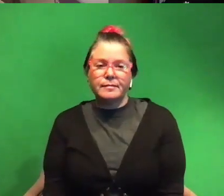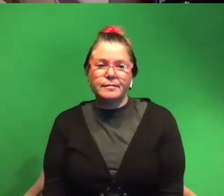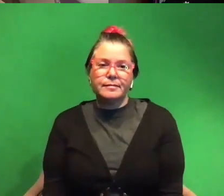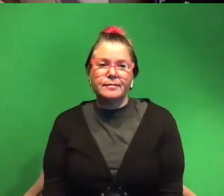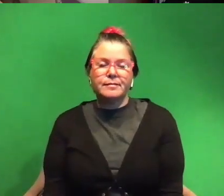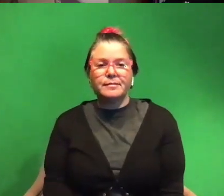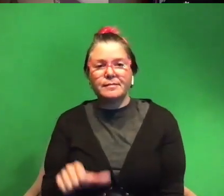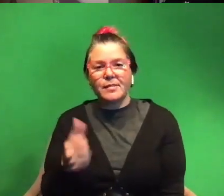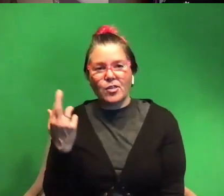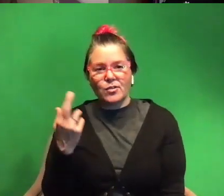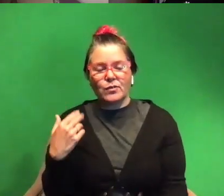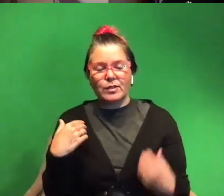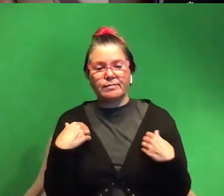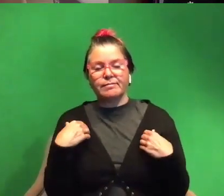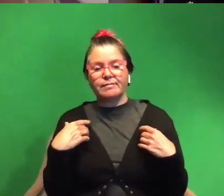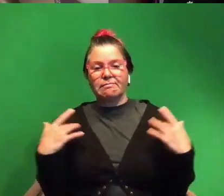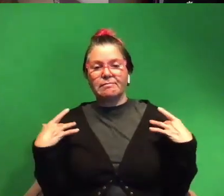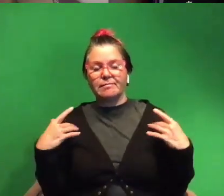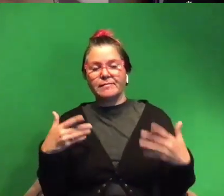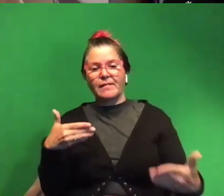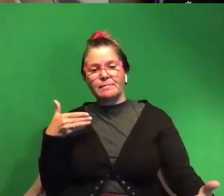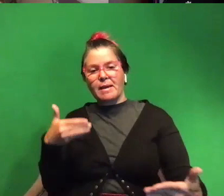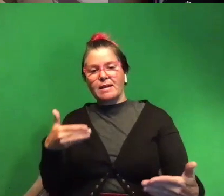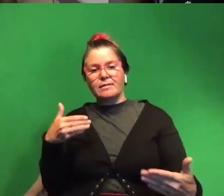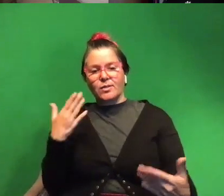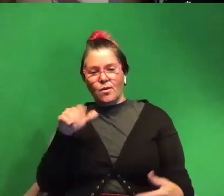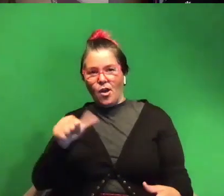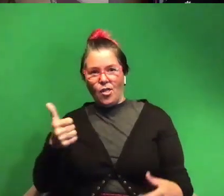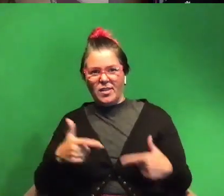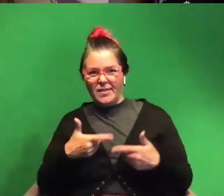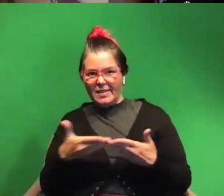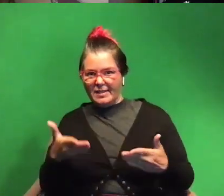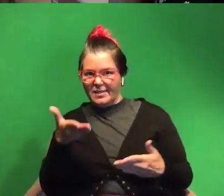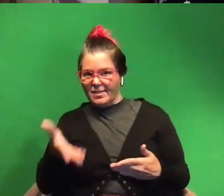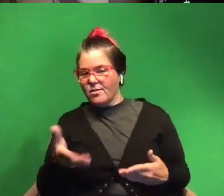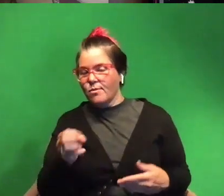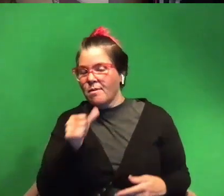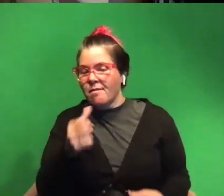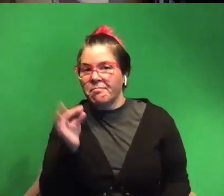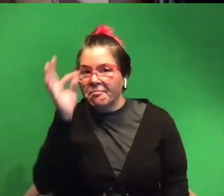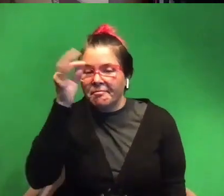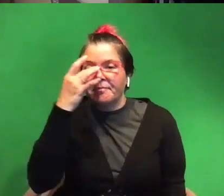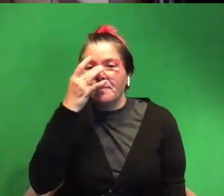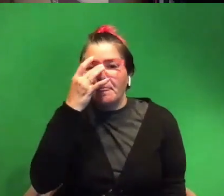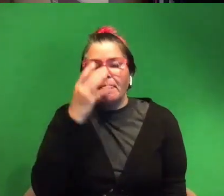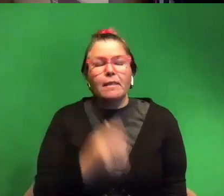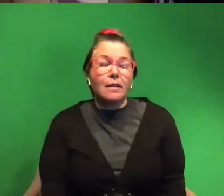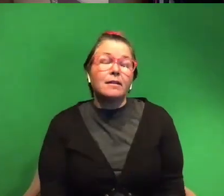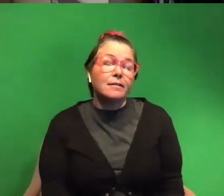you might want to give them a little bit of space, because you don't know if these other organisms are there or not. Yeah, that makes